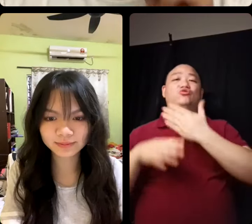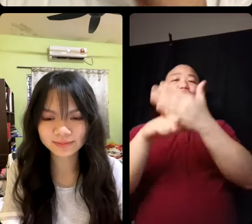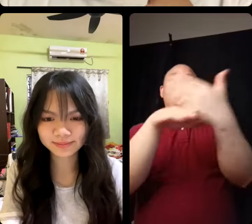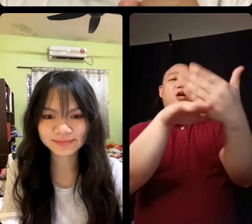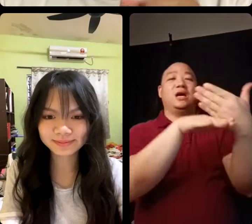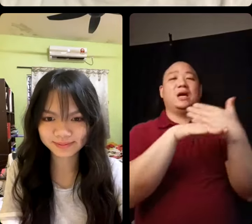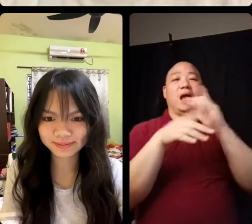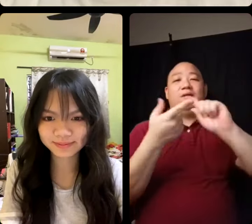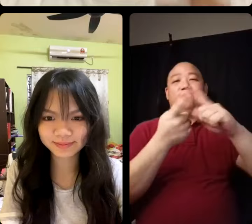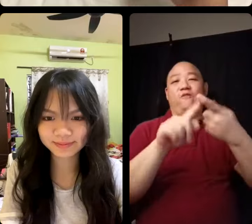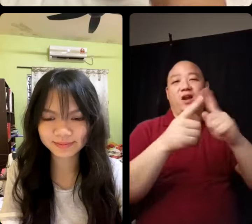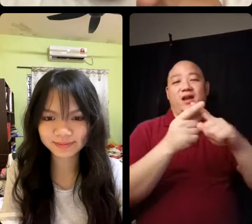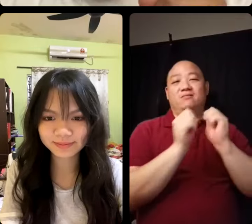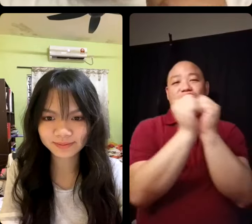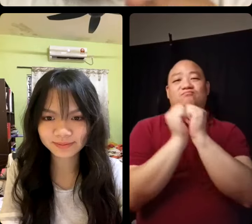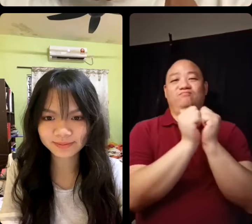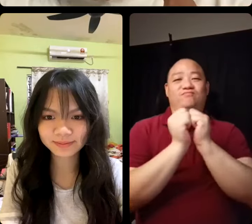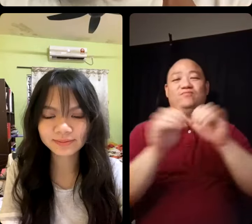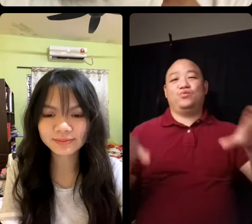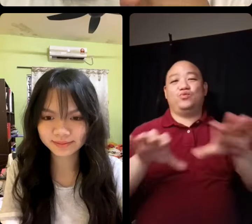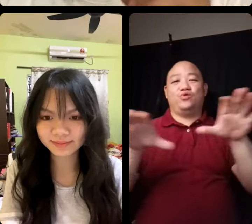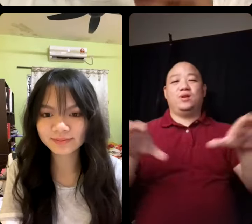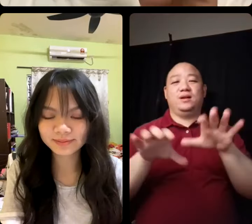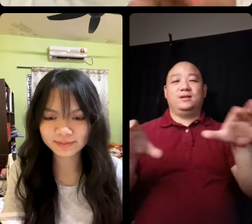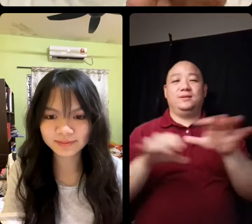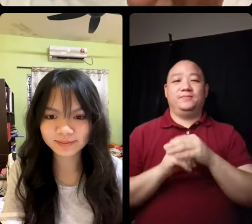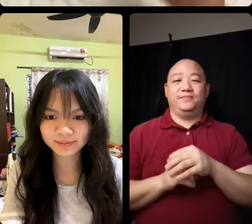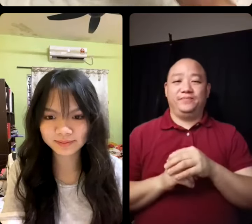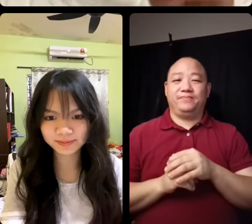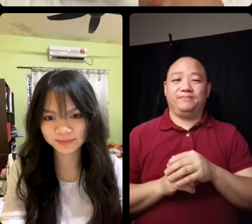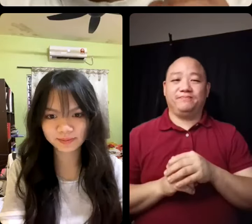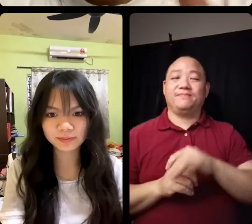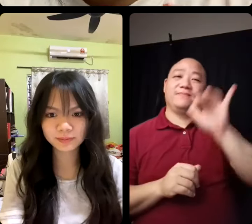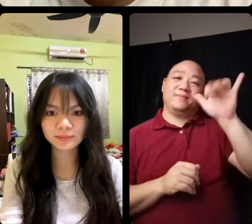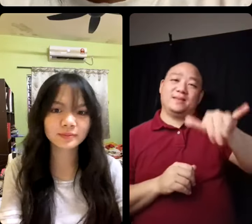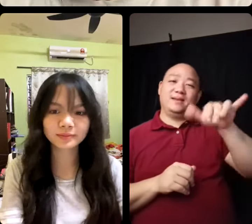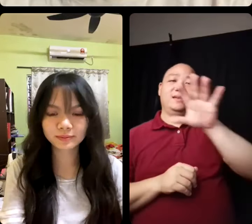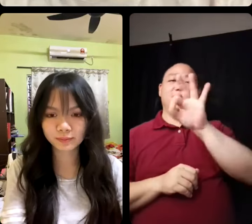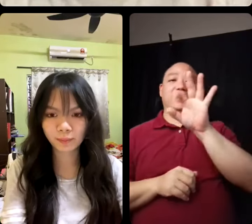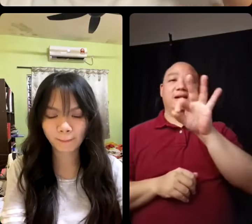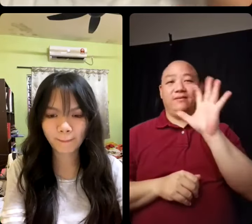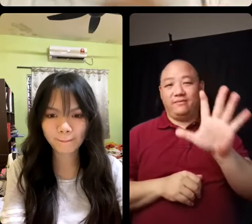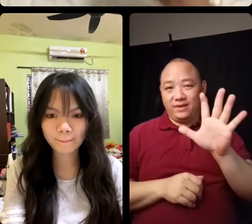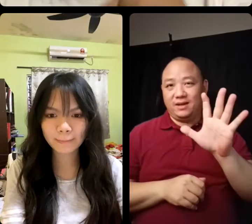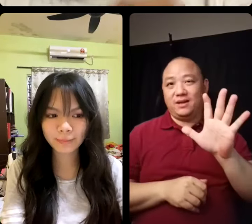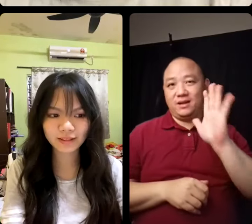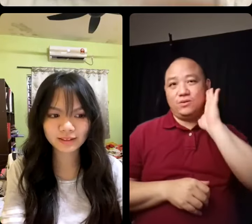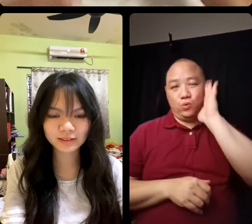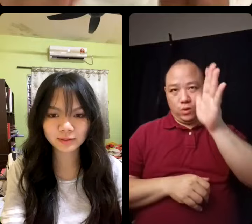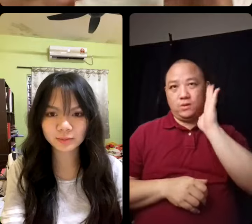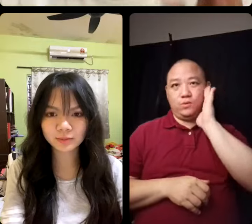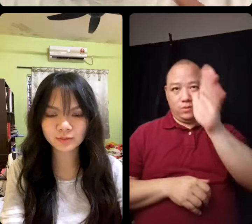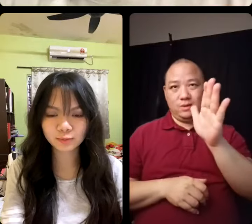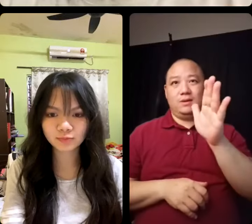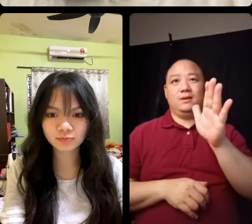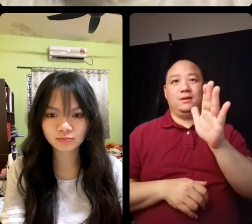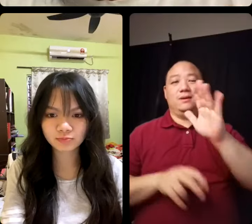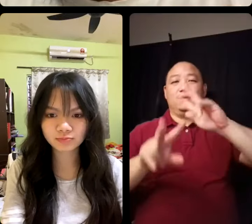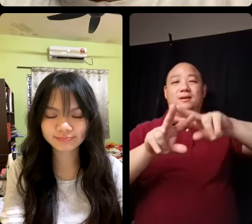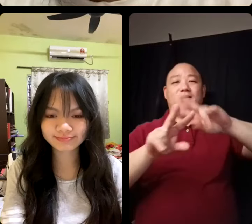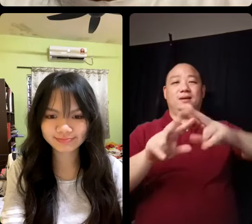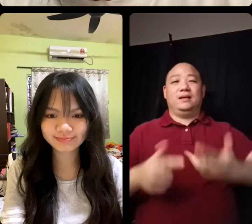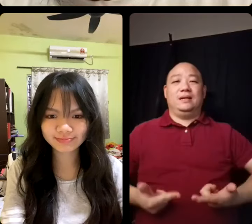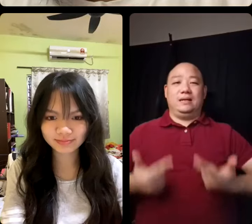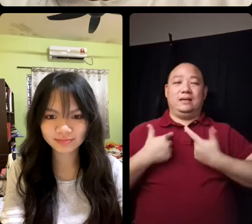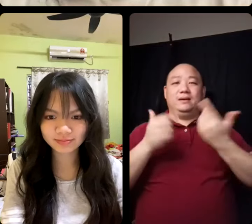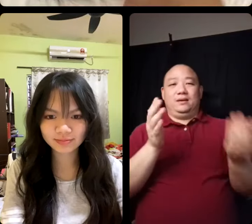together juga. And yes, correct, 995, we are going to have another session this Saturday. Feel free to join